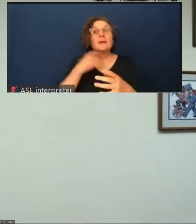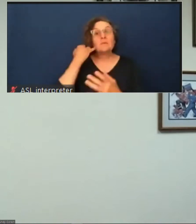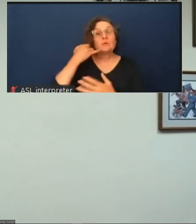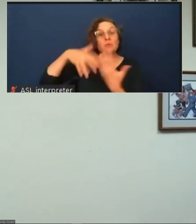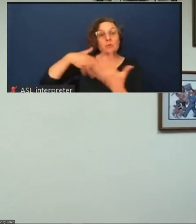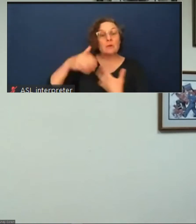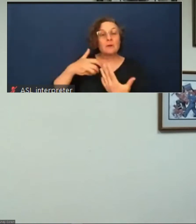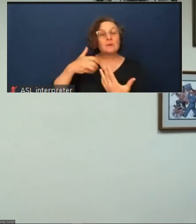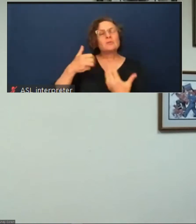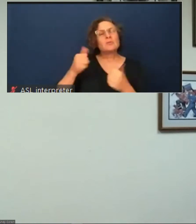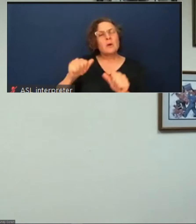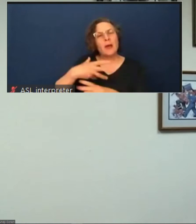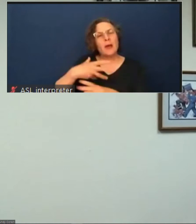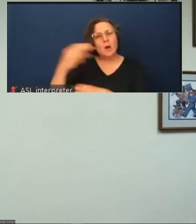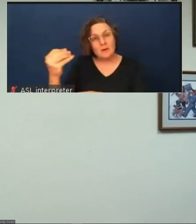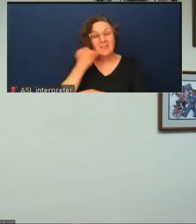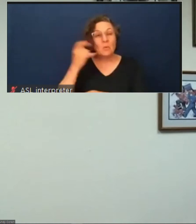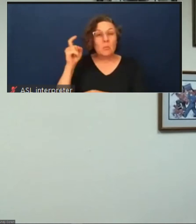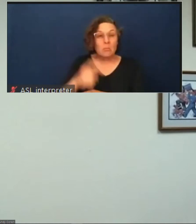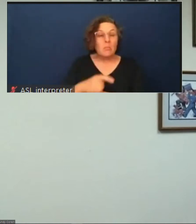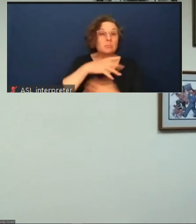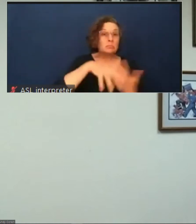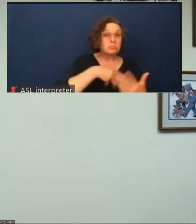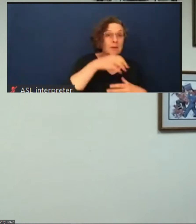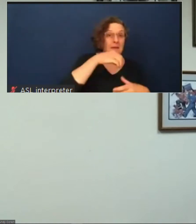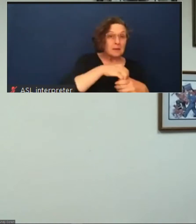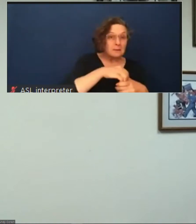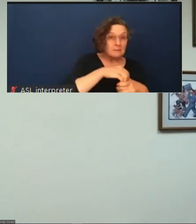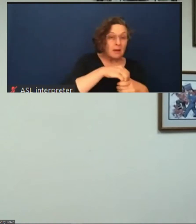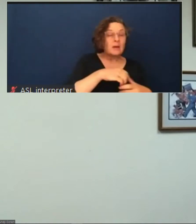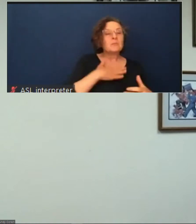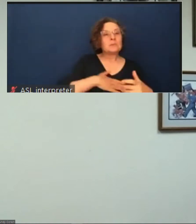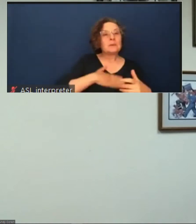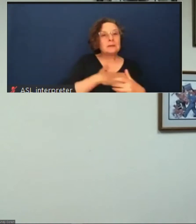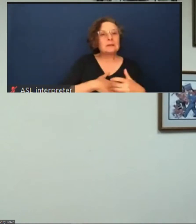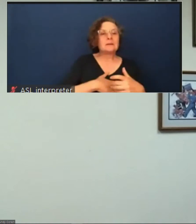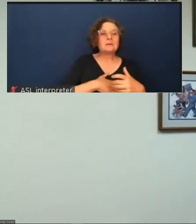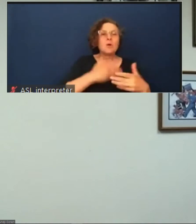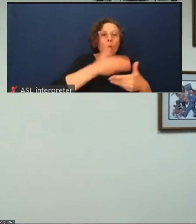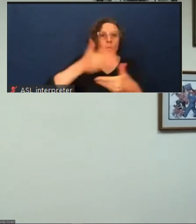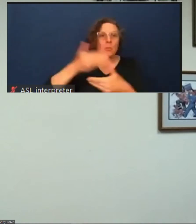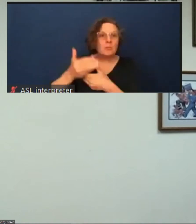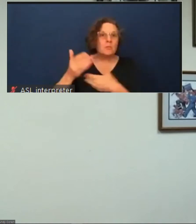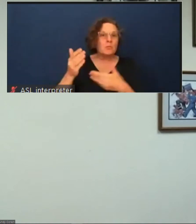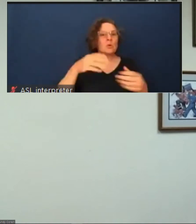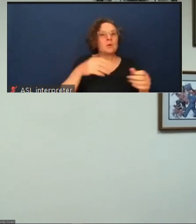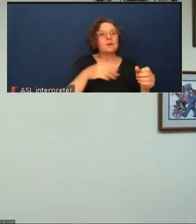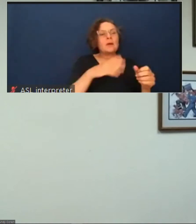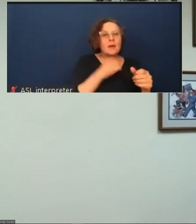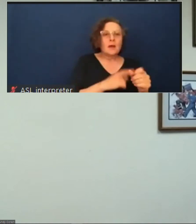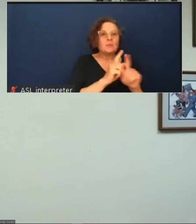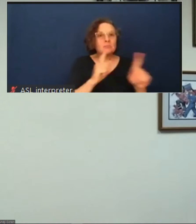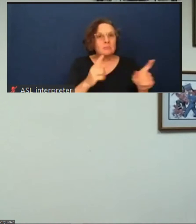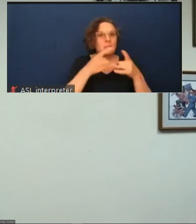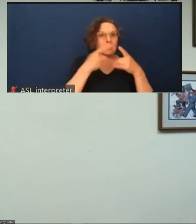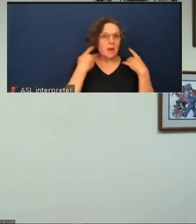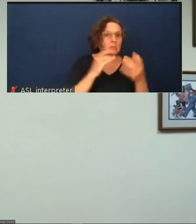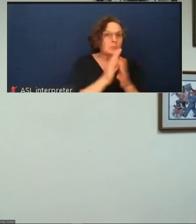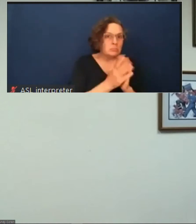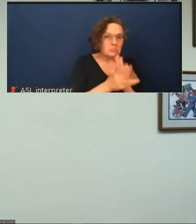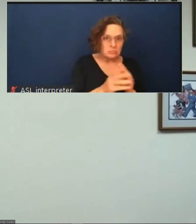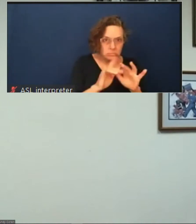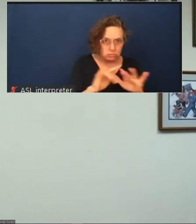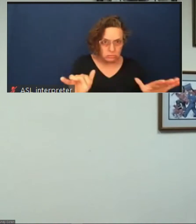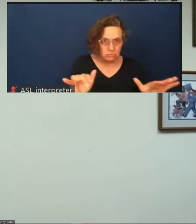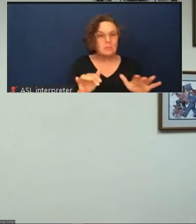inside, increase the ventilation. And don't forget to test often, even if vaccinated. We'll be able to detect these outbreaks